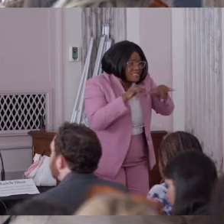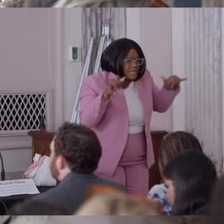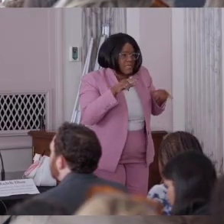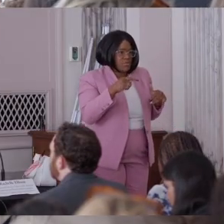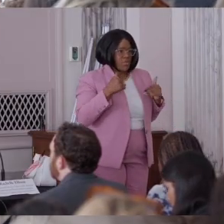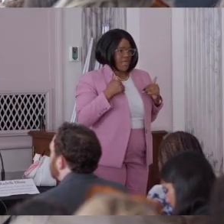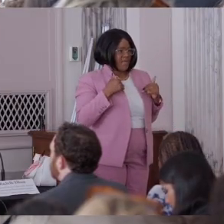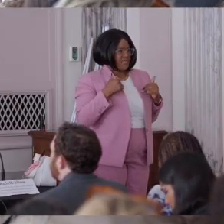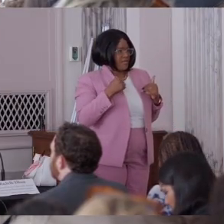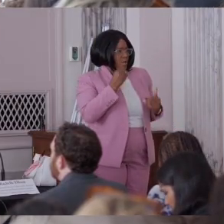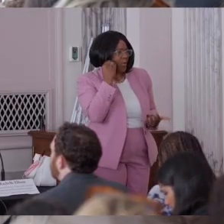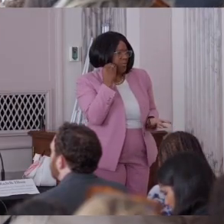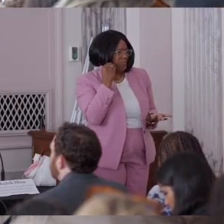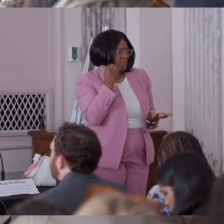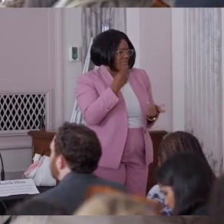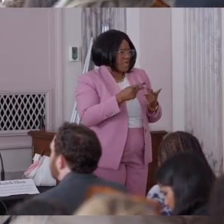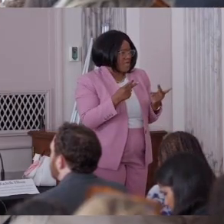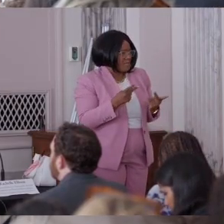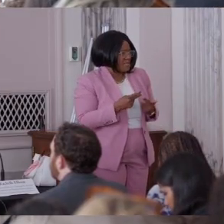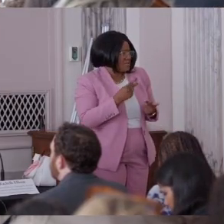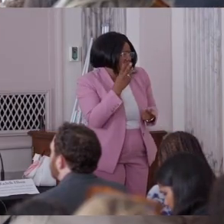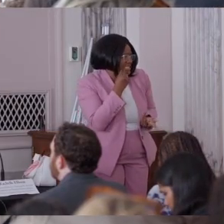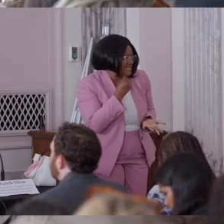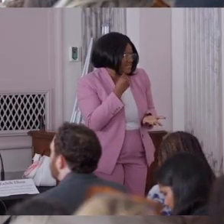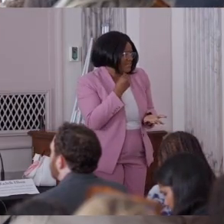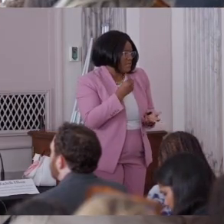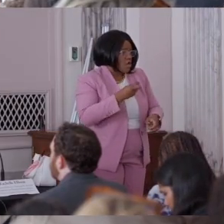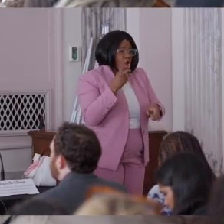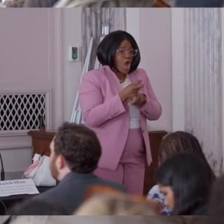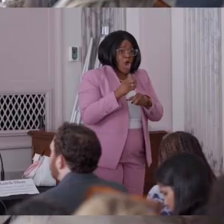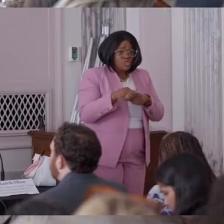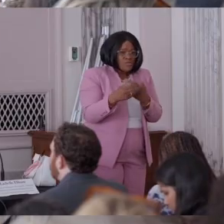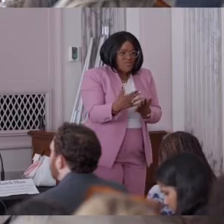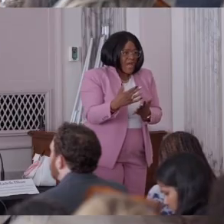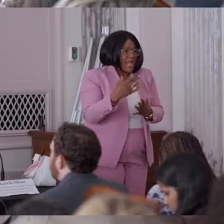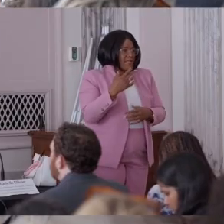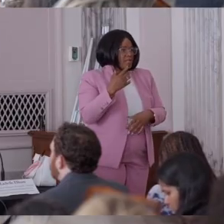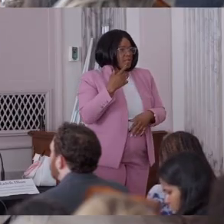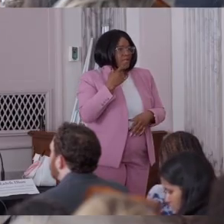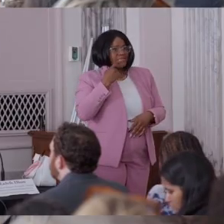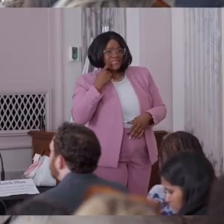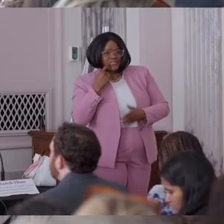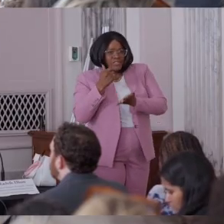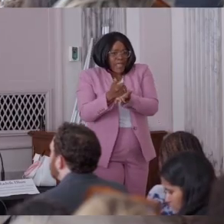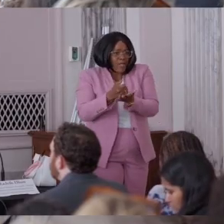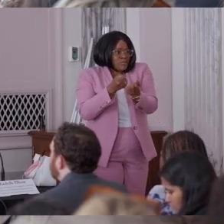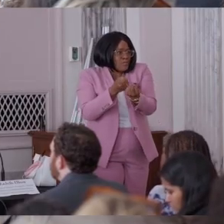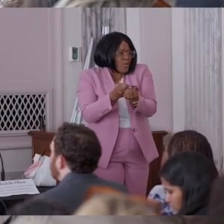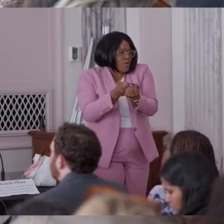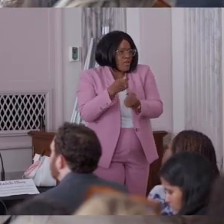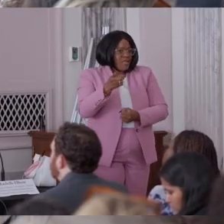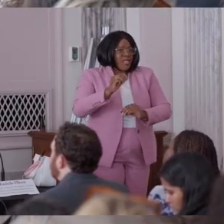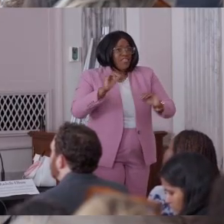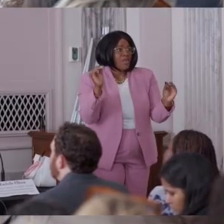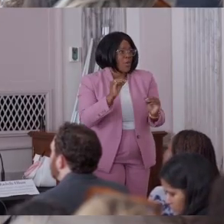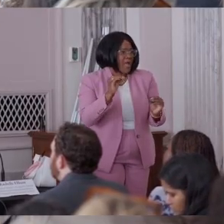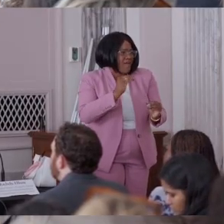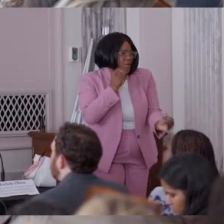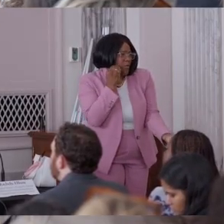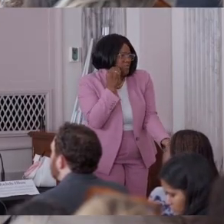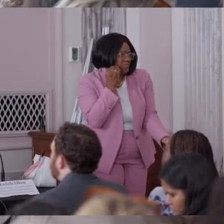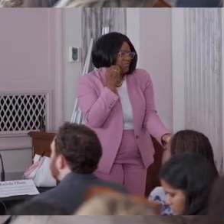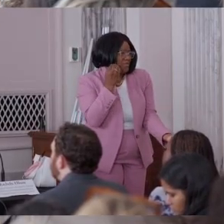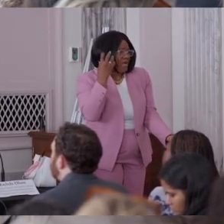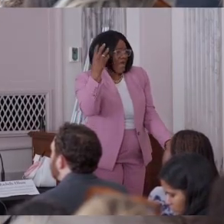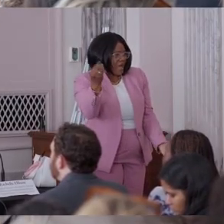to lay your head. It's really hard to provide substance abuse or mental health services when a person is laying